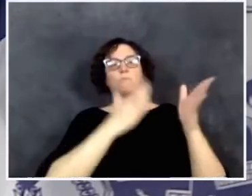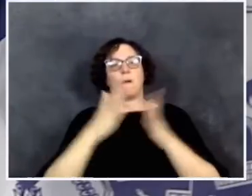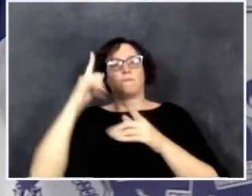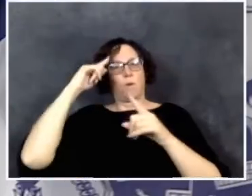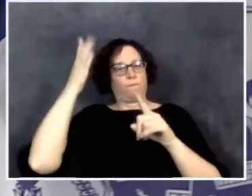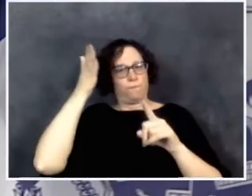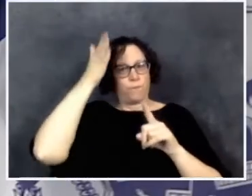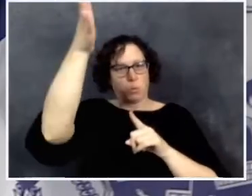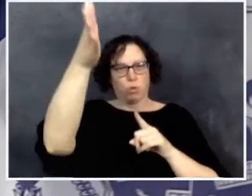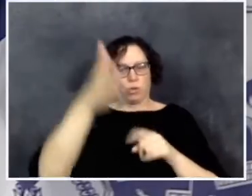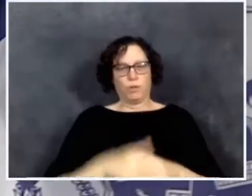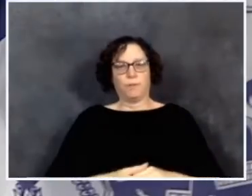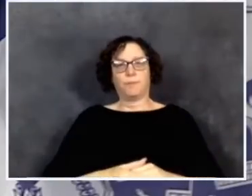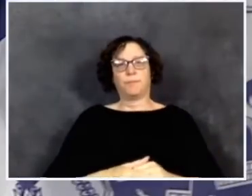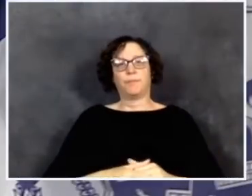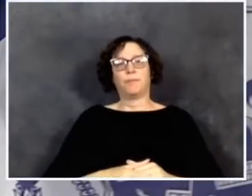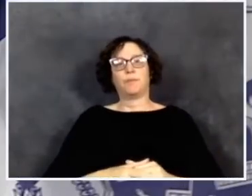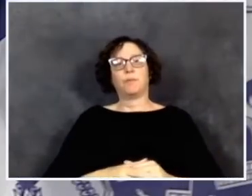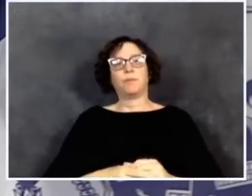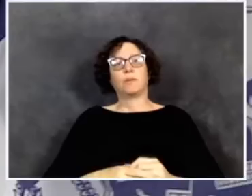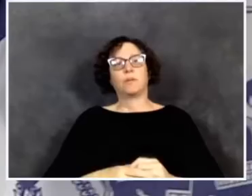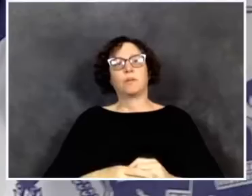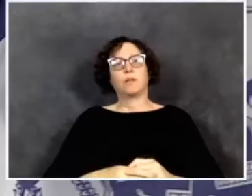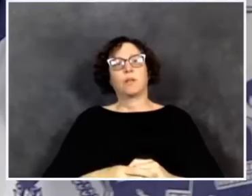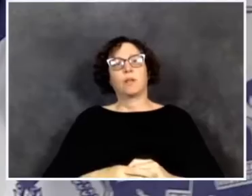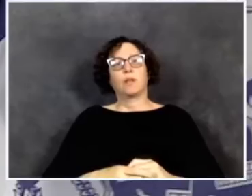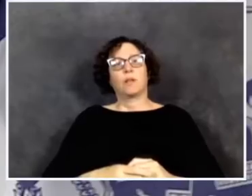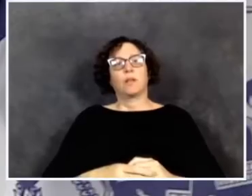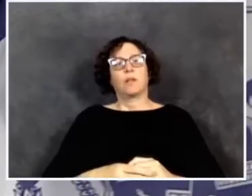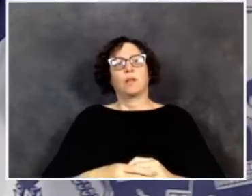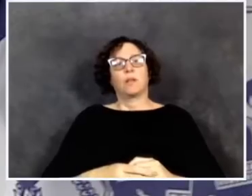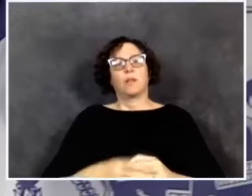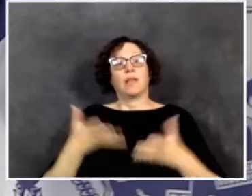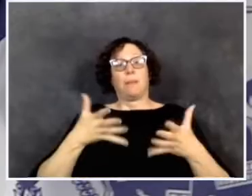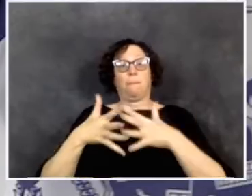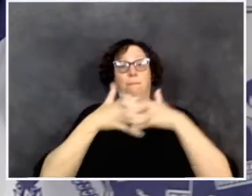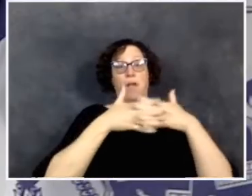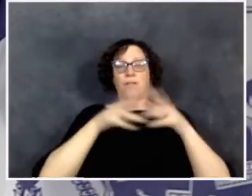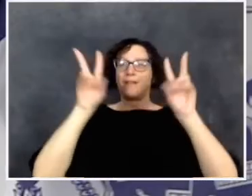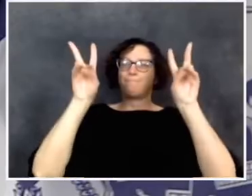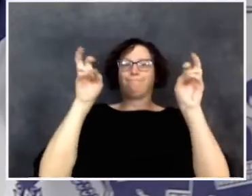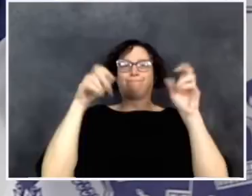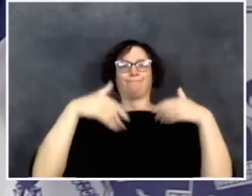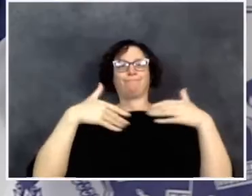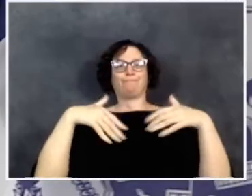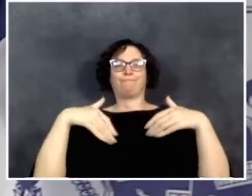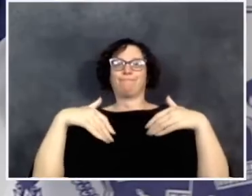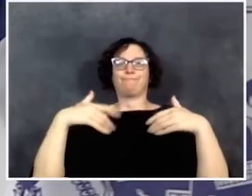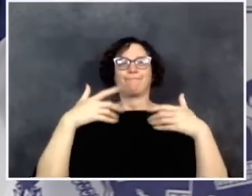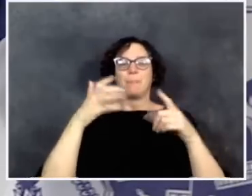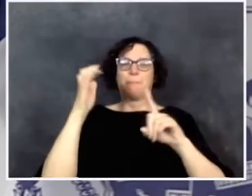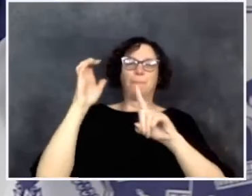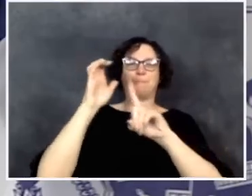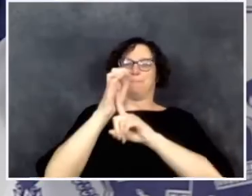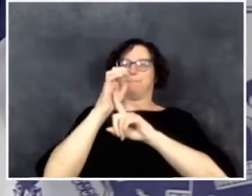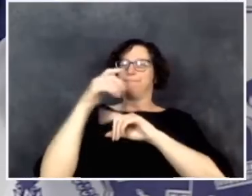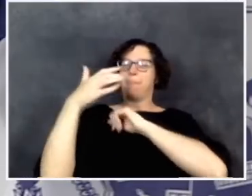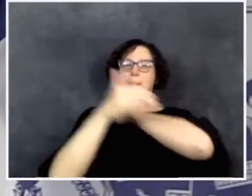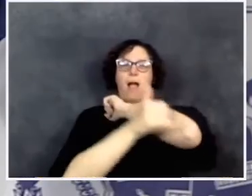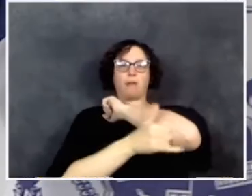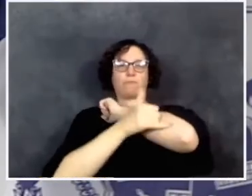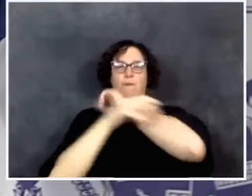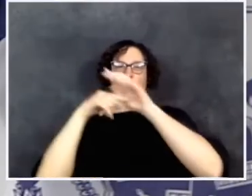We do not, in this country, the greatest country on earth, but we do not produce enough of our own medical supplies and equipment. That's 100% clear